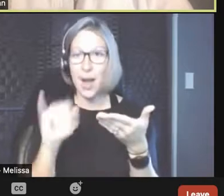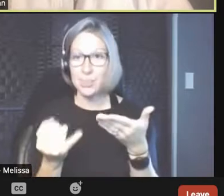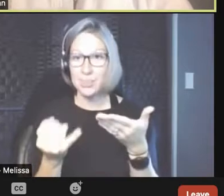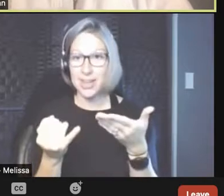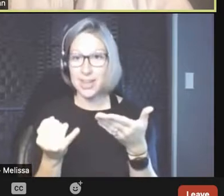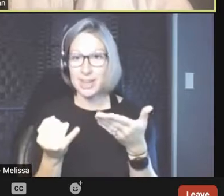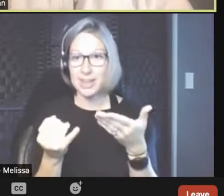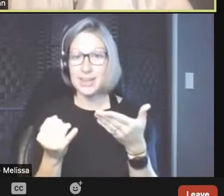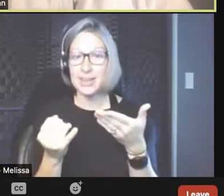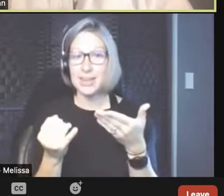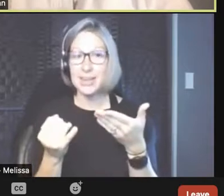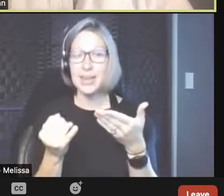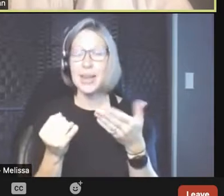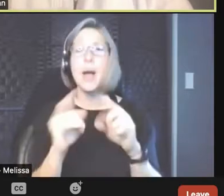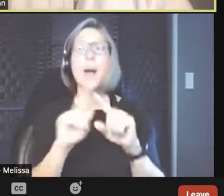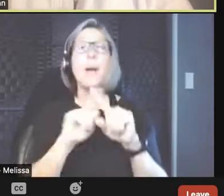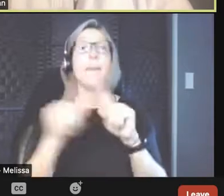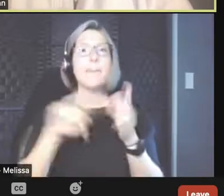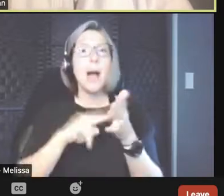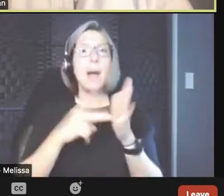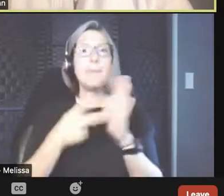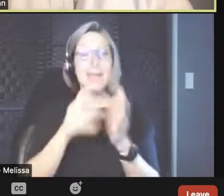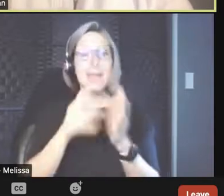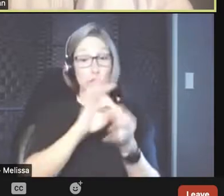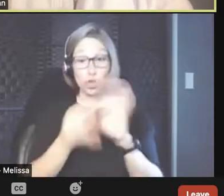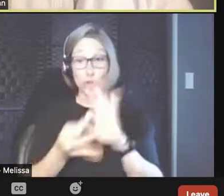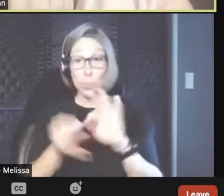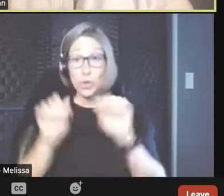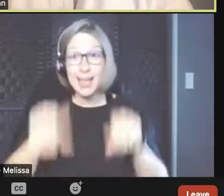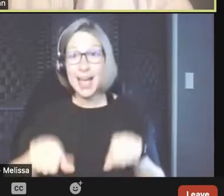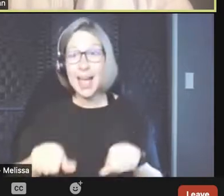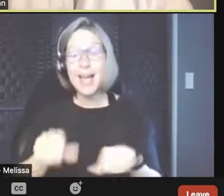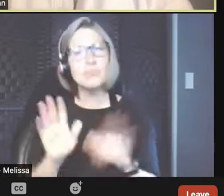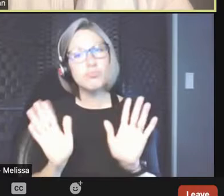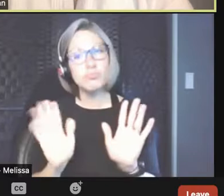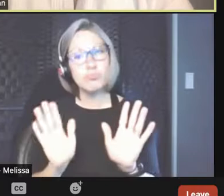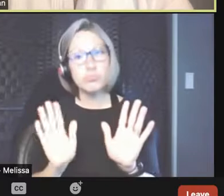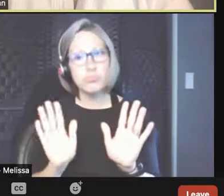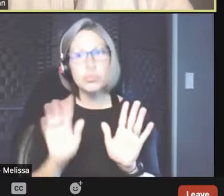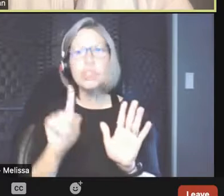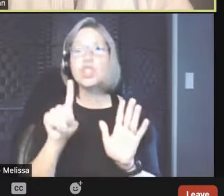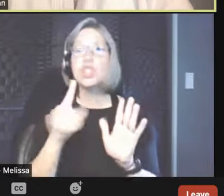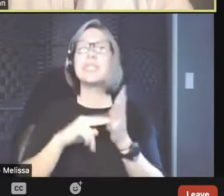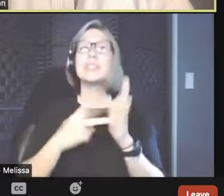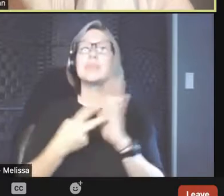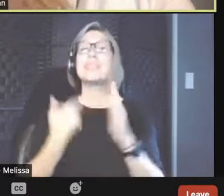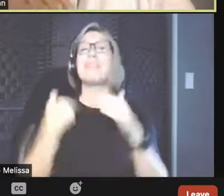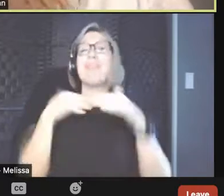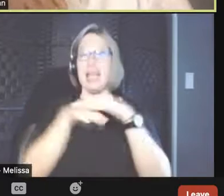mean that the child's interpreting what they're seeing. It just means they have access.